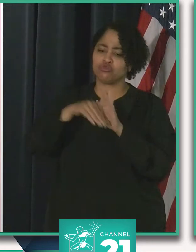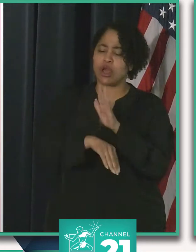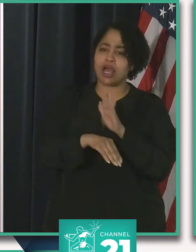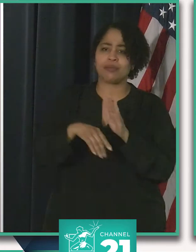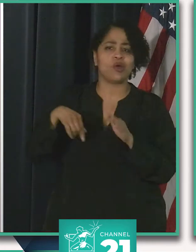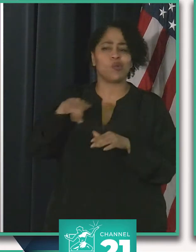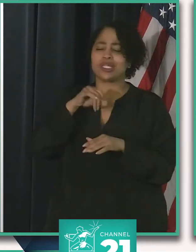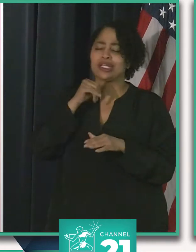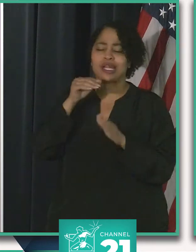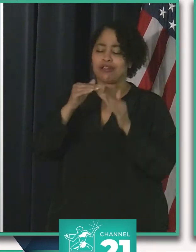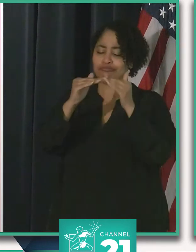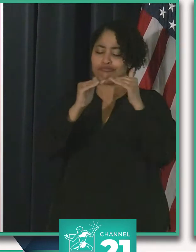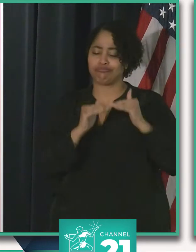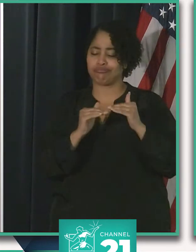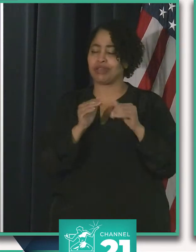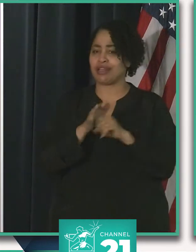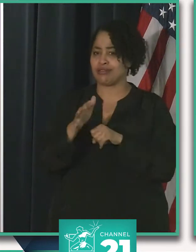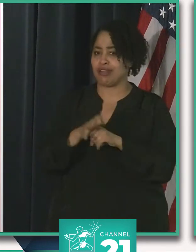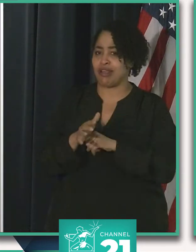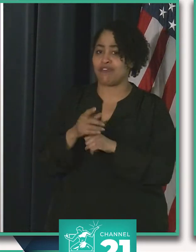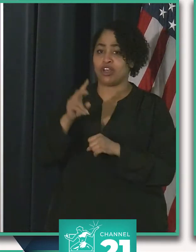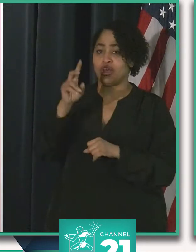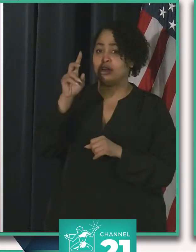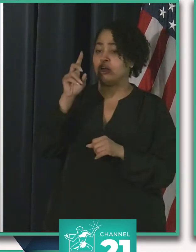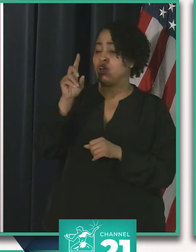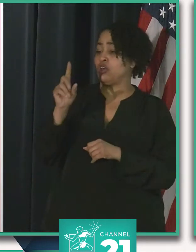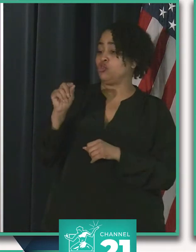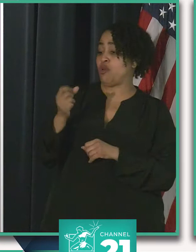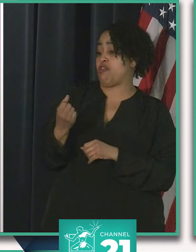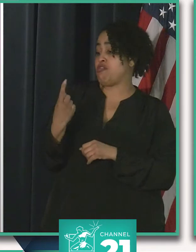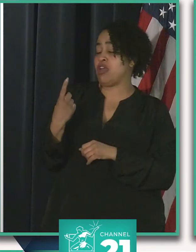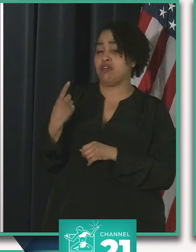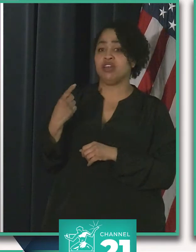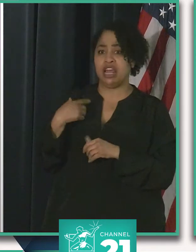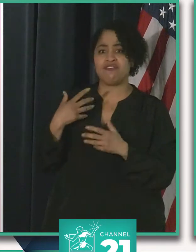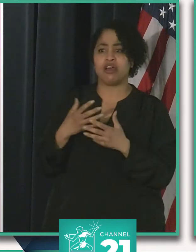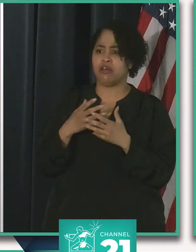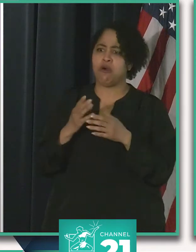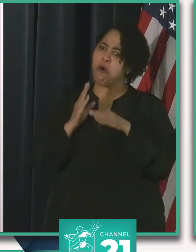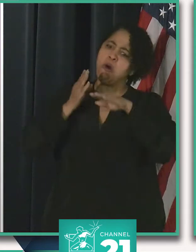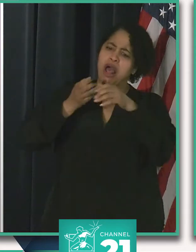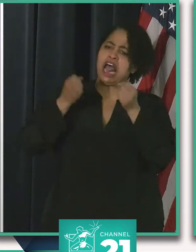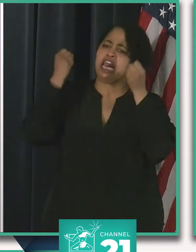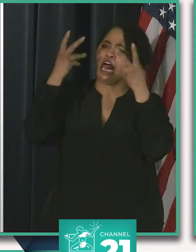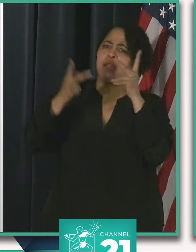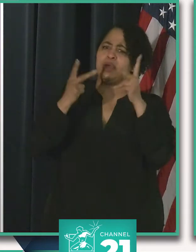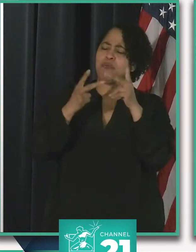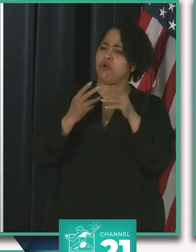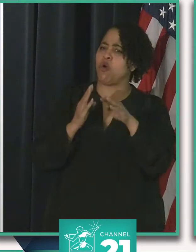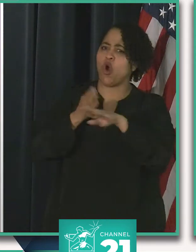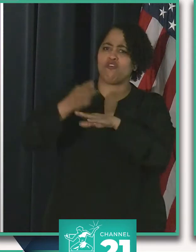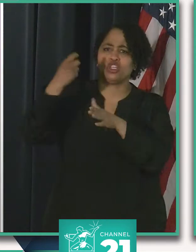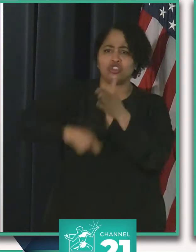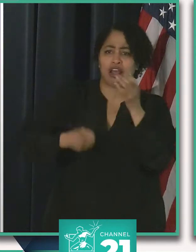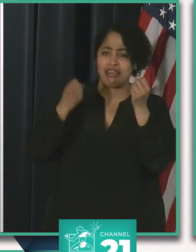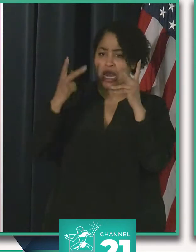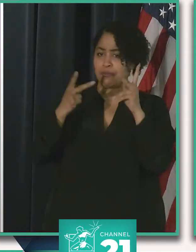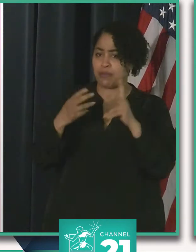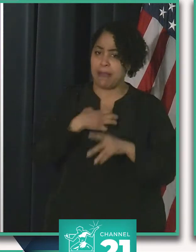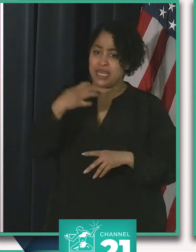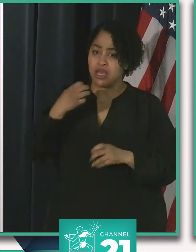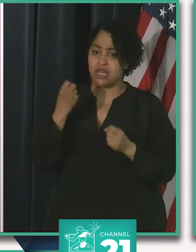enough. And in 2011, there was a significant overcharge. A lot of people appealed, a lot of people